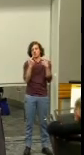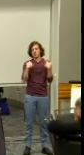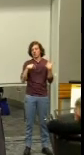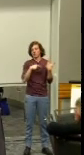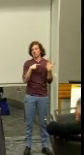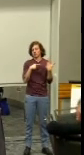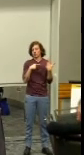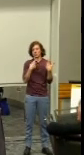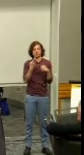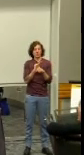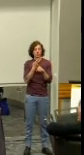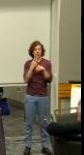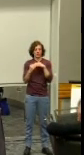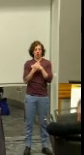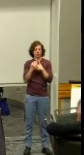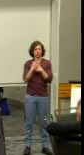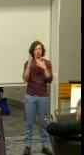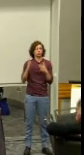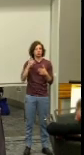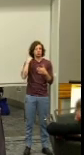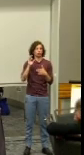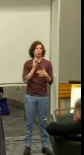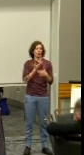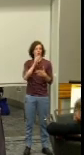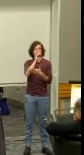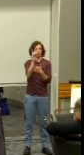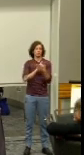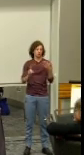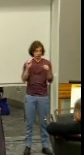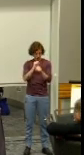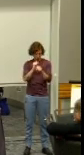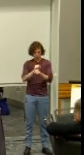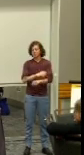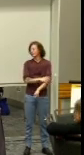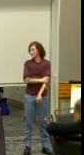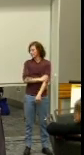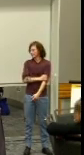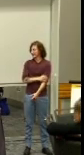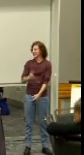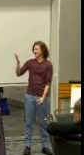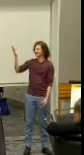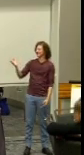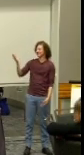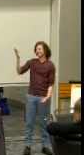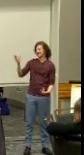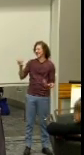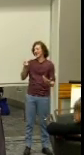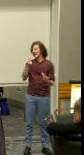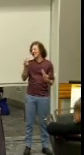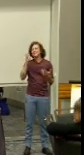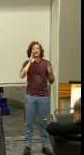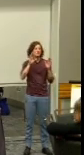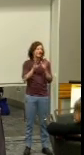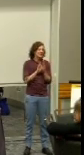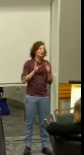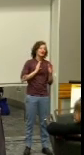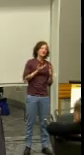our design work. Just some vignettes of us doing various community engagement work,